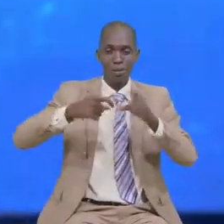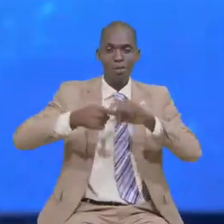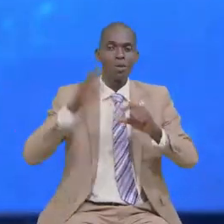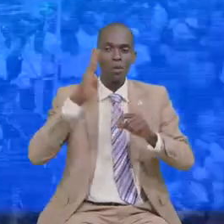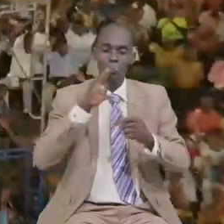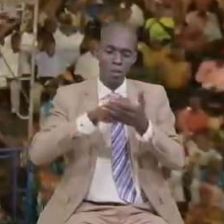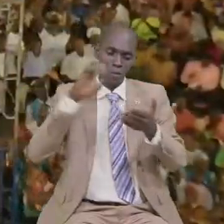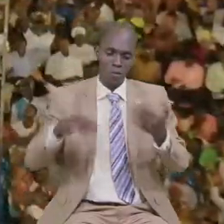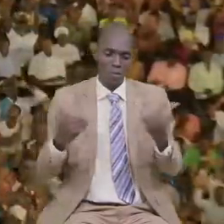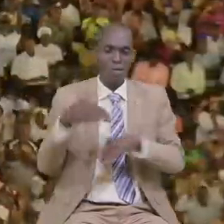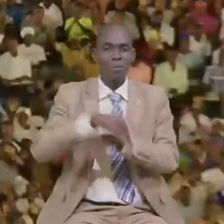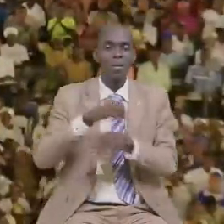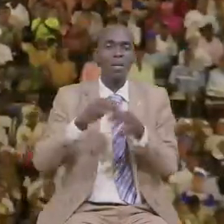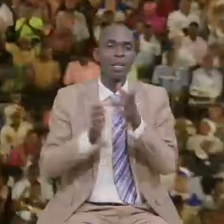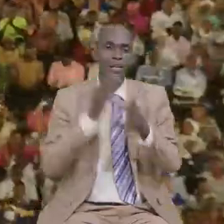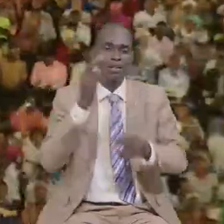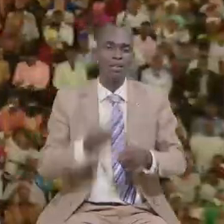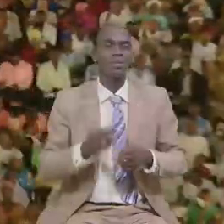in Jesus' name.